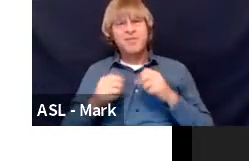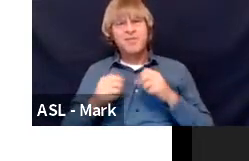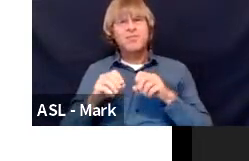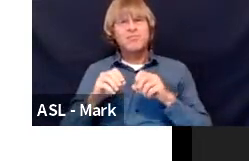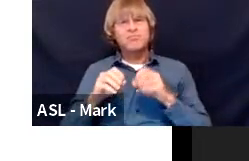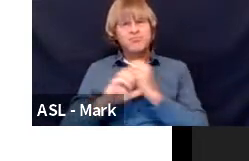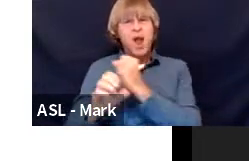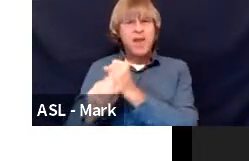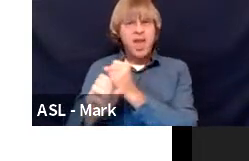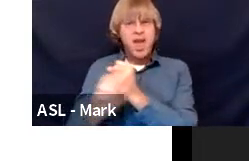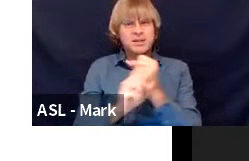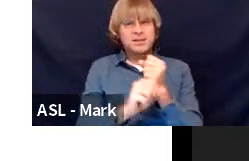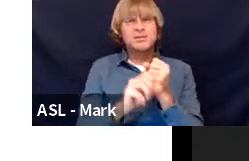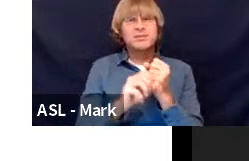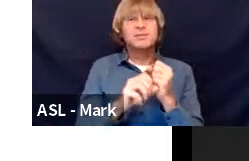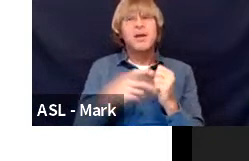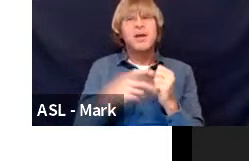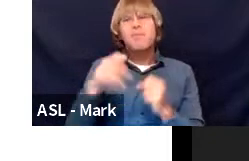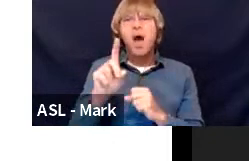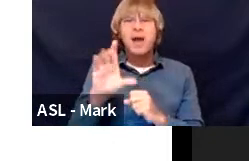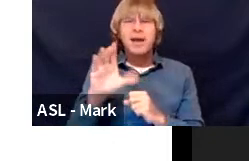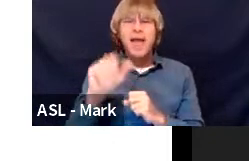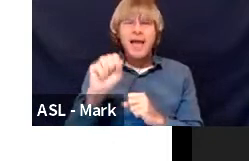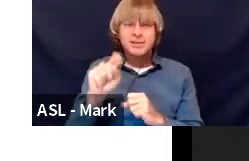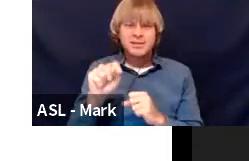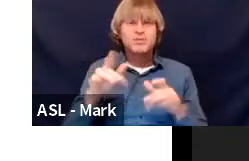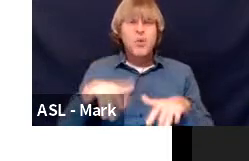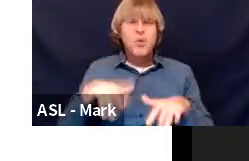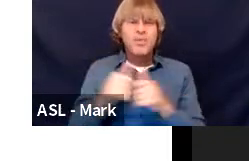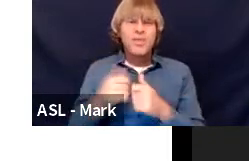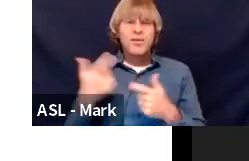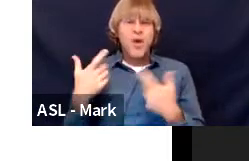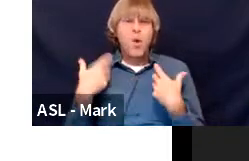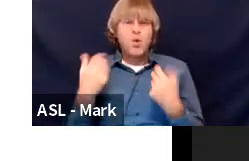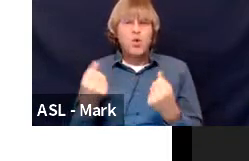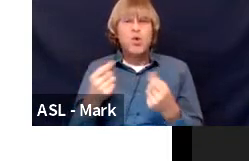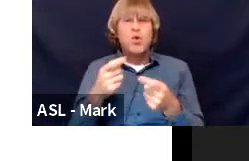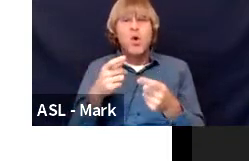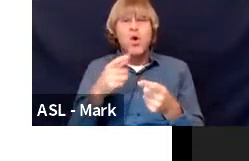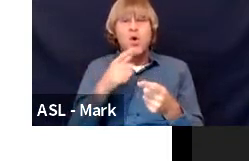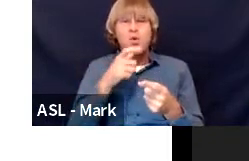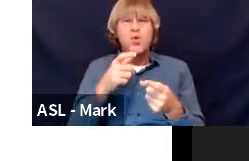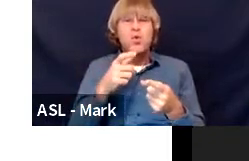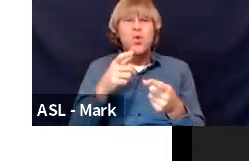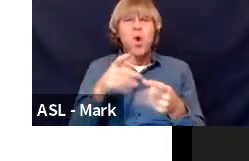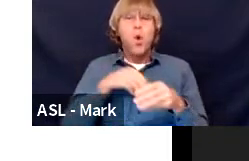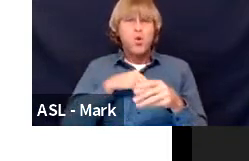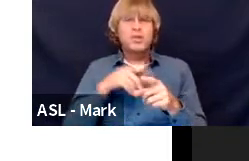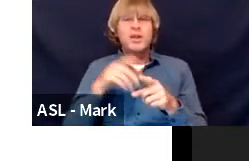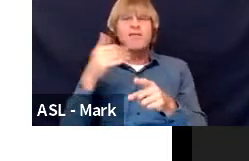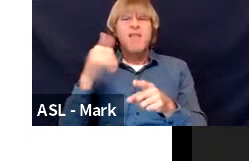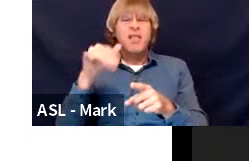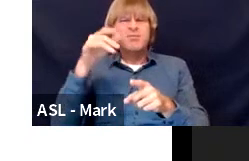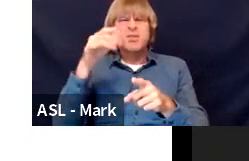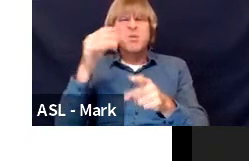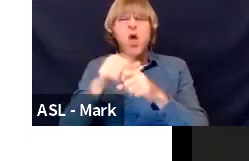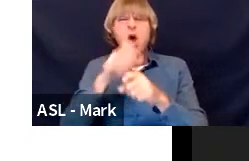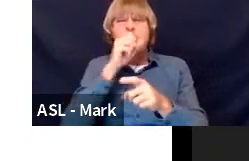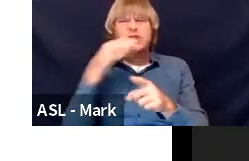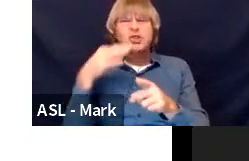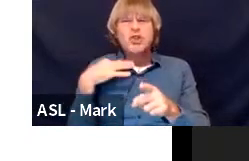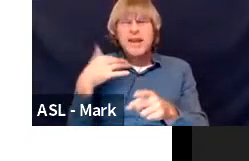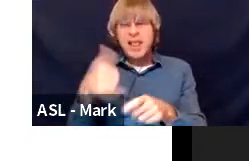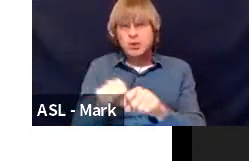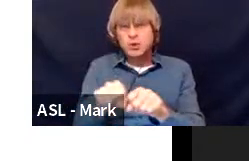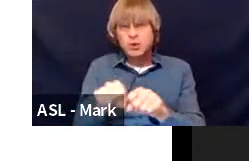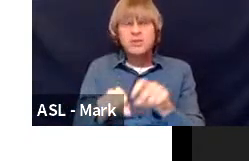broadcast of a podcast being recorded with the owner, the guy in the orange shirt and the yellow sneakers. And what you see